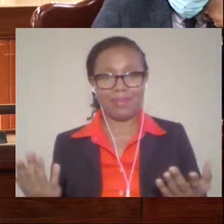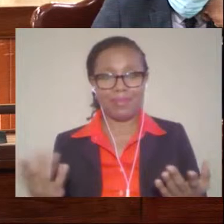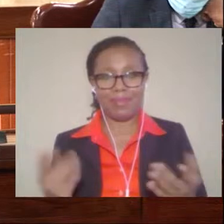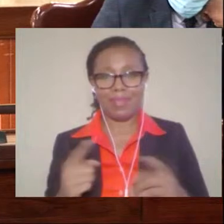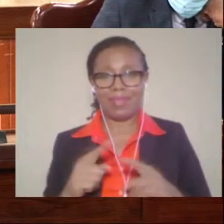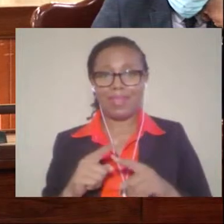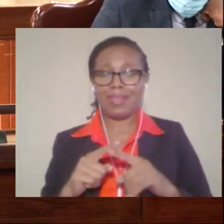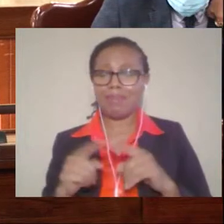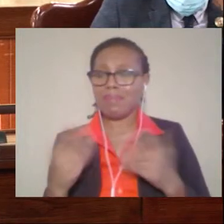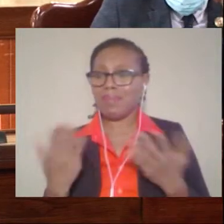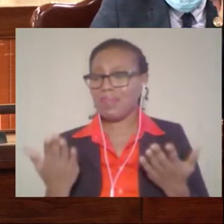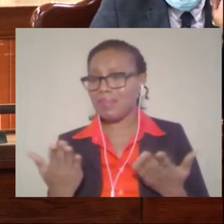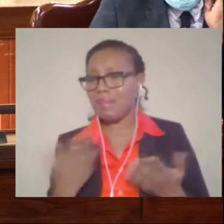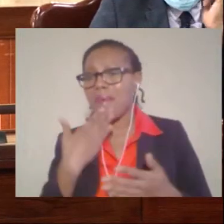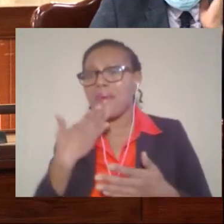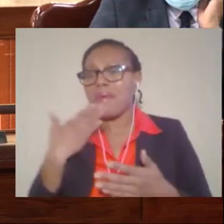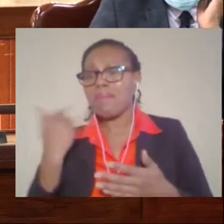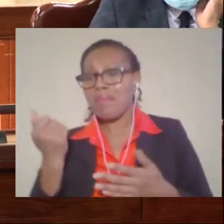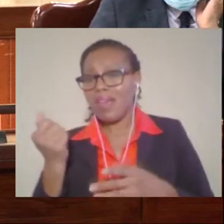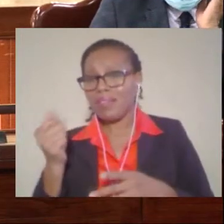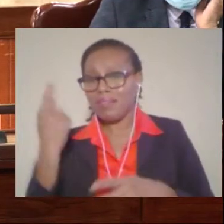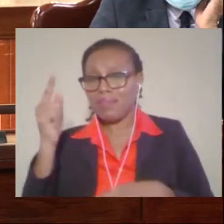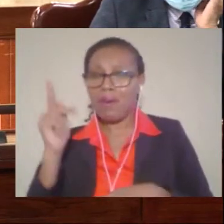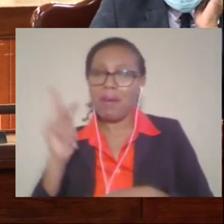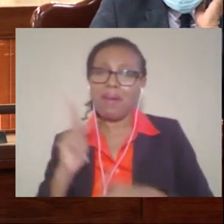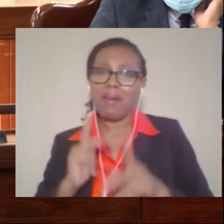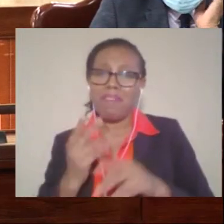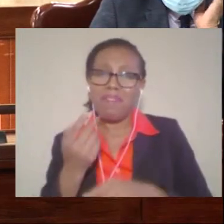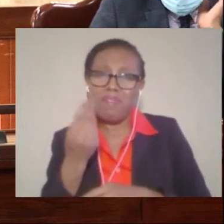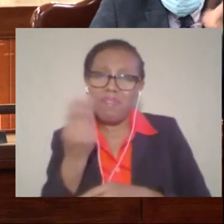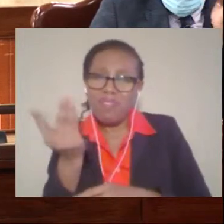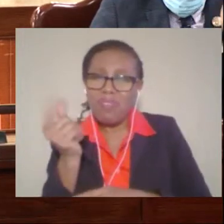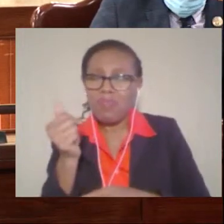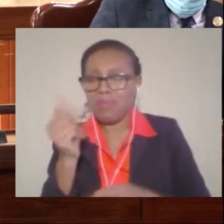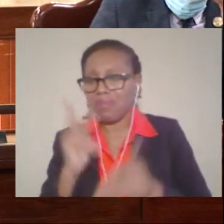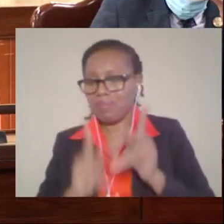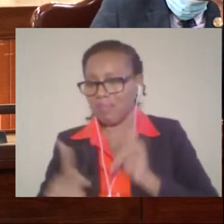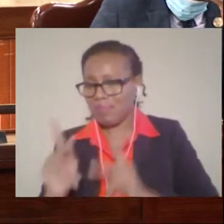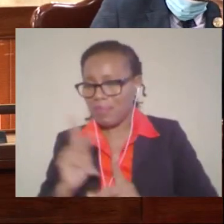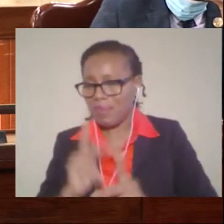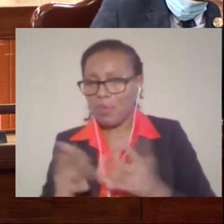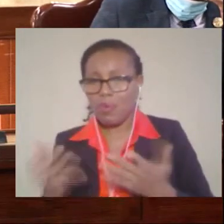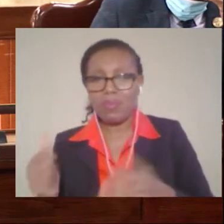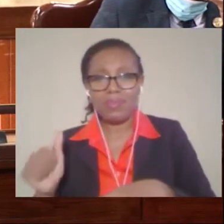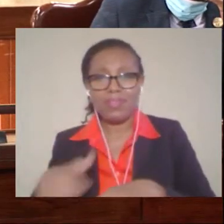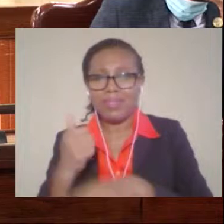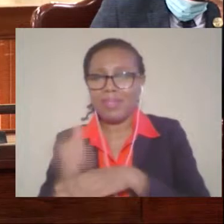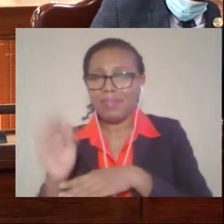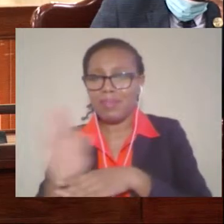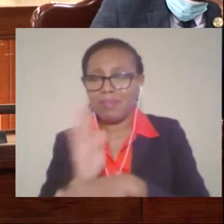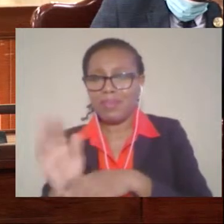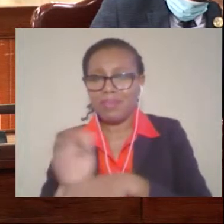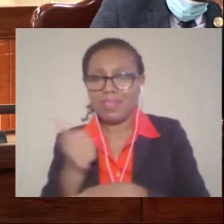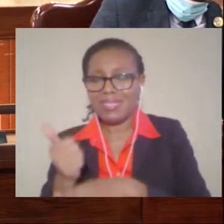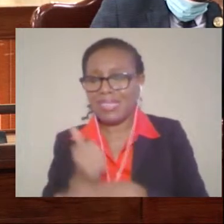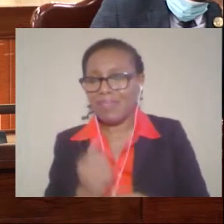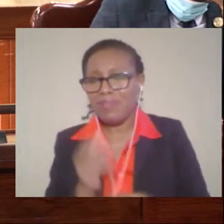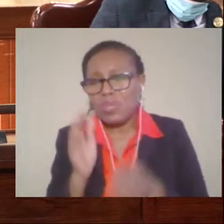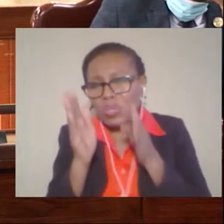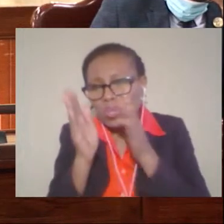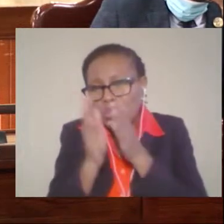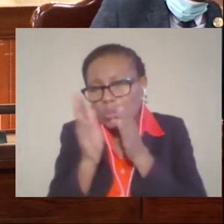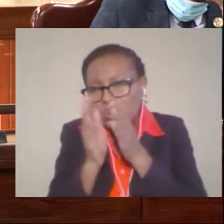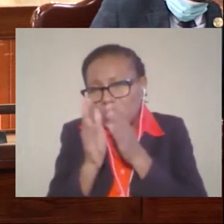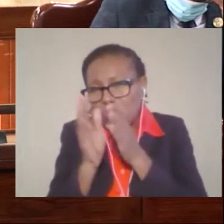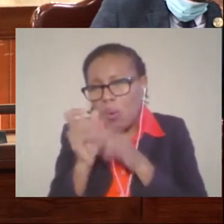for a few fellows out of the country or from around town to do a little thing that